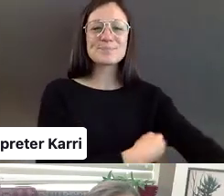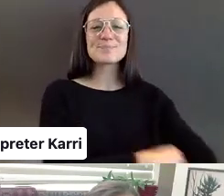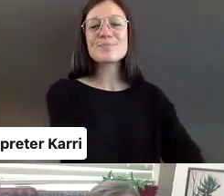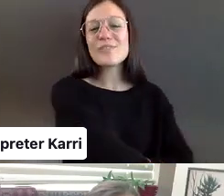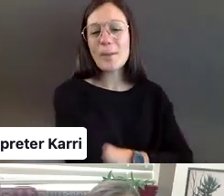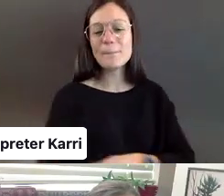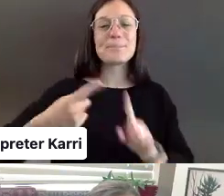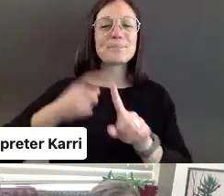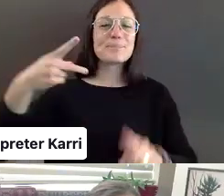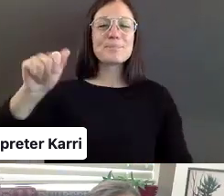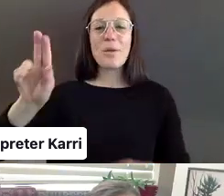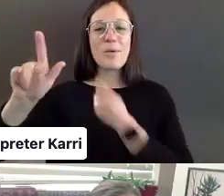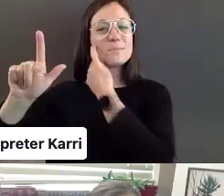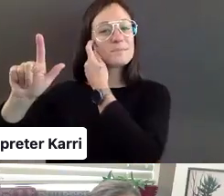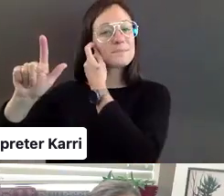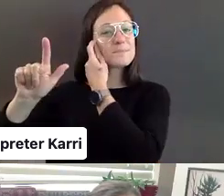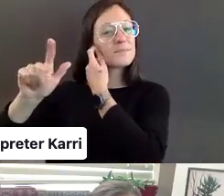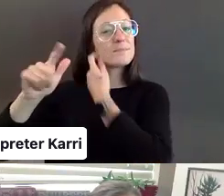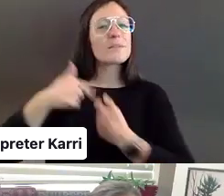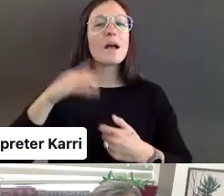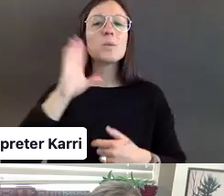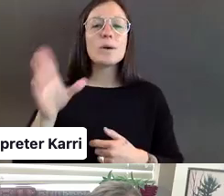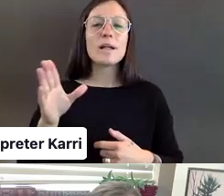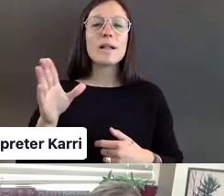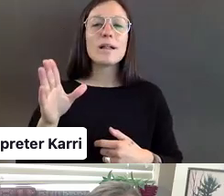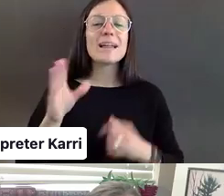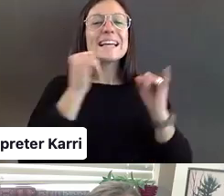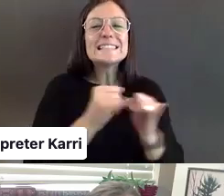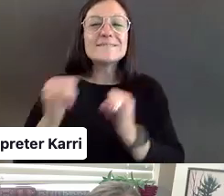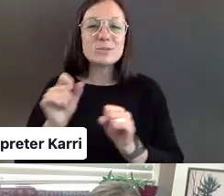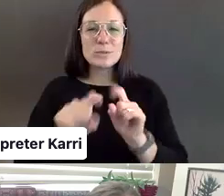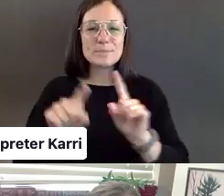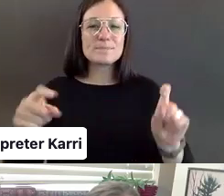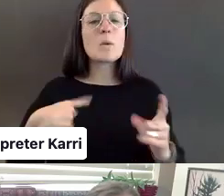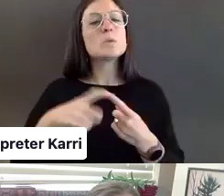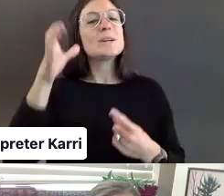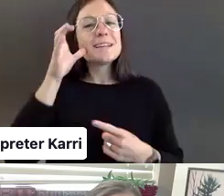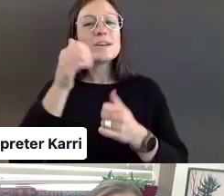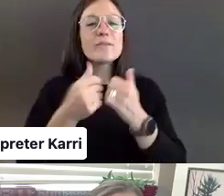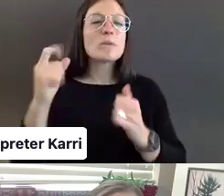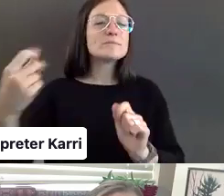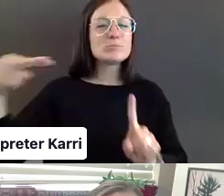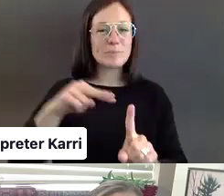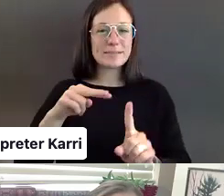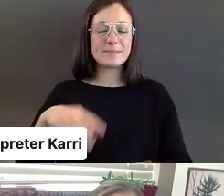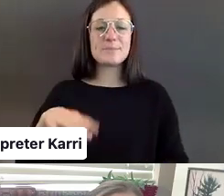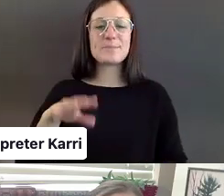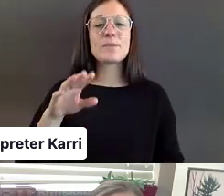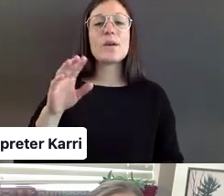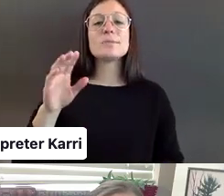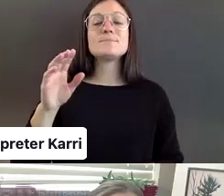Paul, and I'll direct it individually to start because I'd love to hear everybody's take actually on this. One